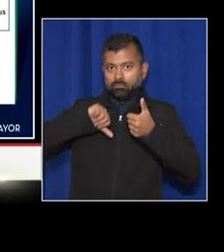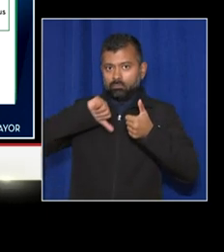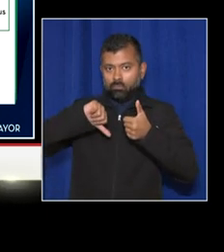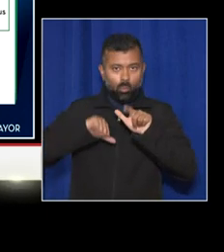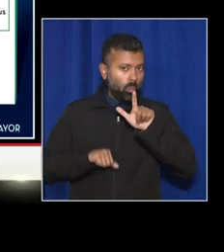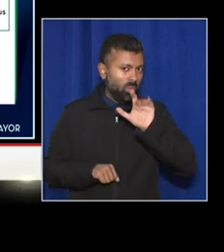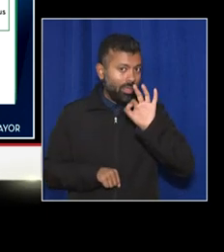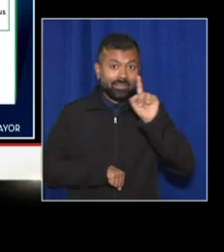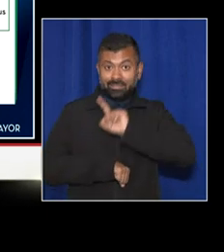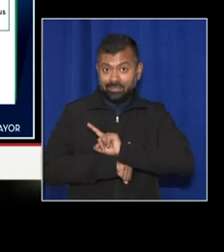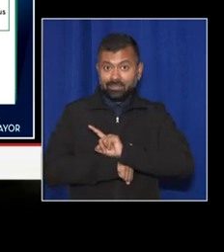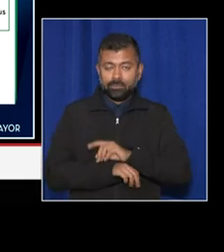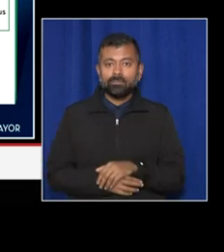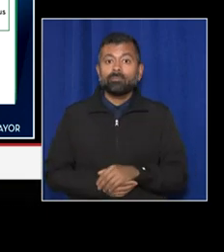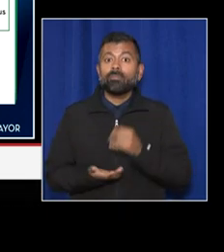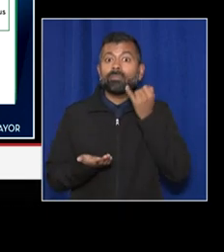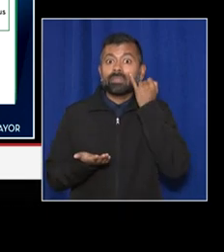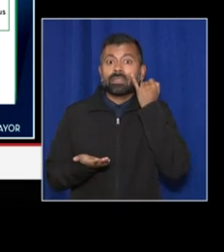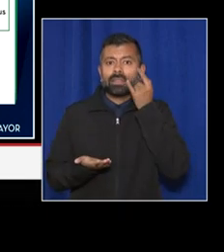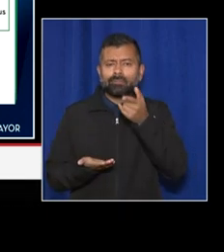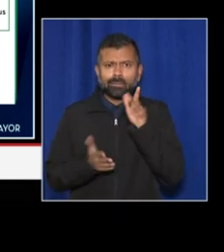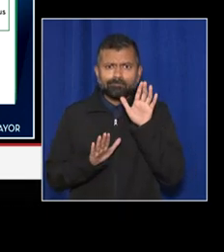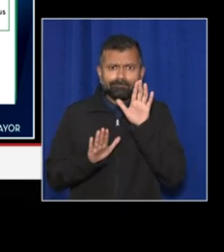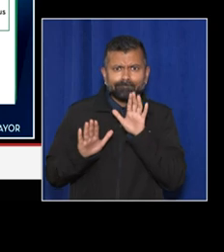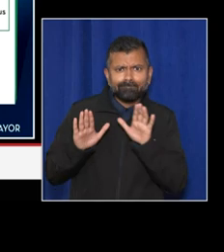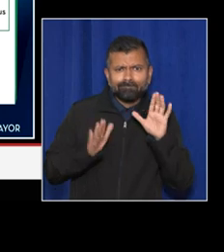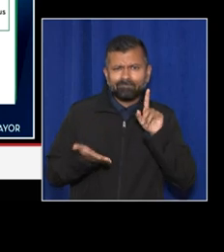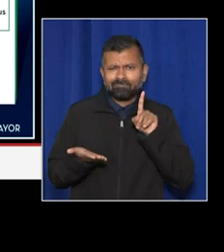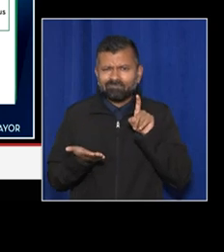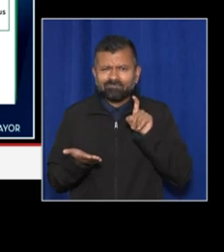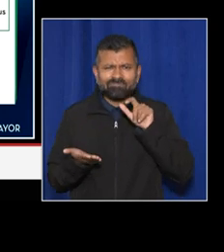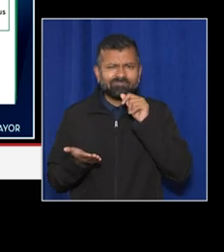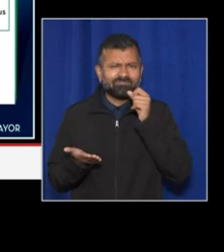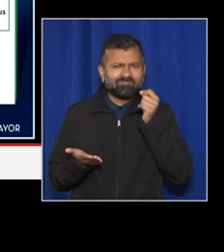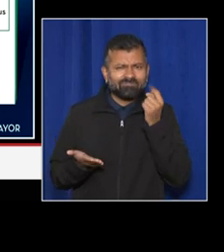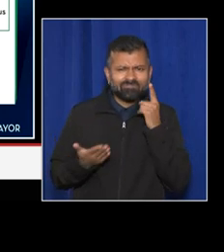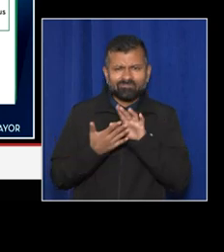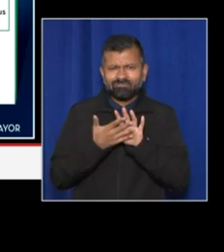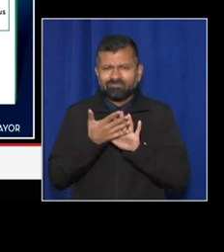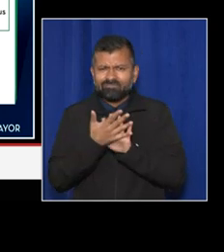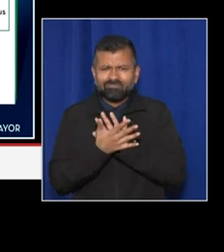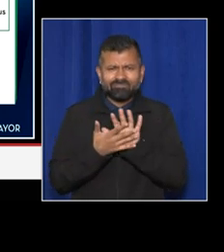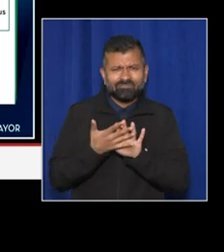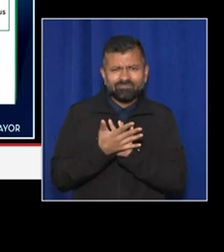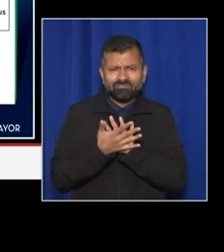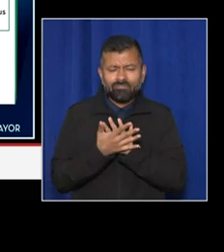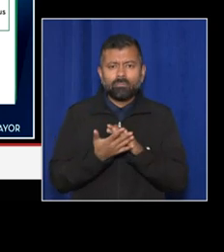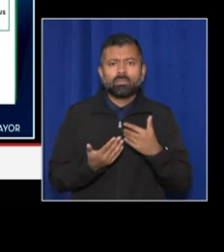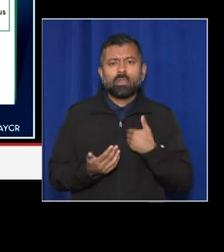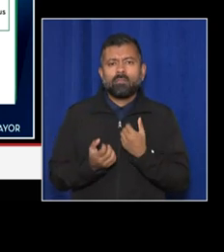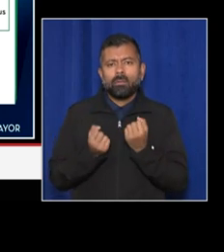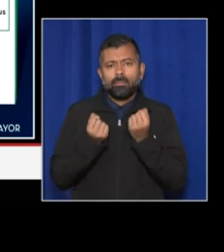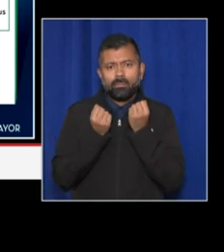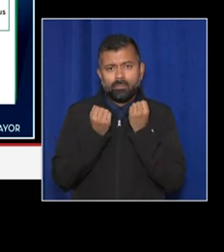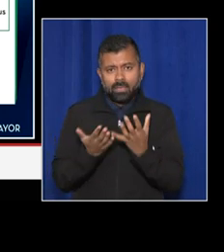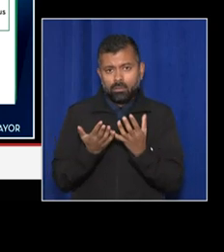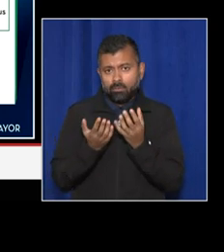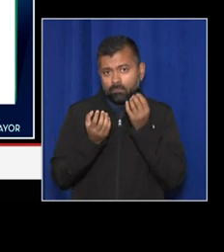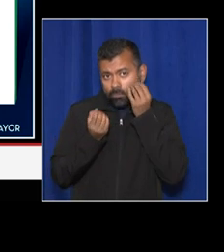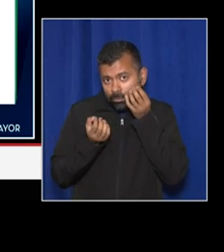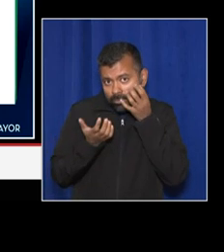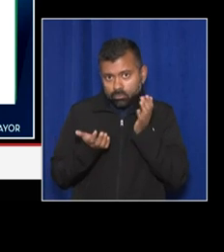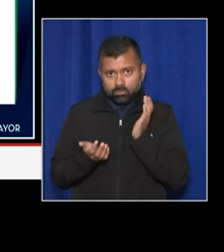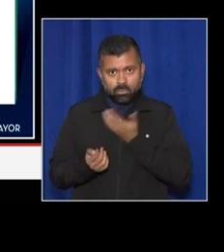have questions or you need additional information, we have a plethora of information on our